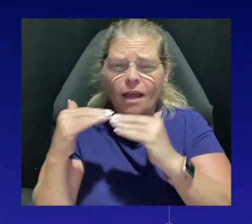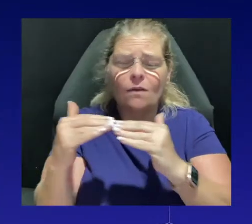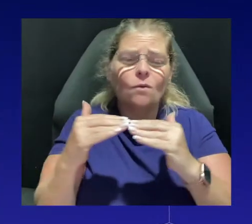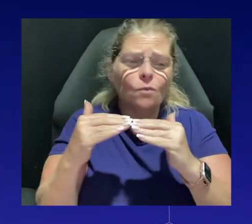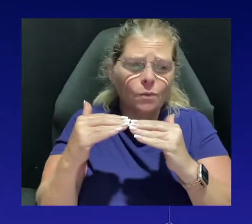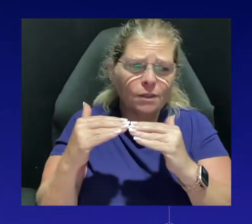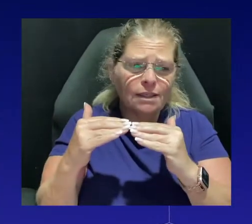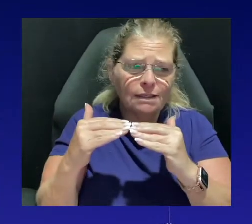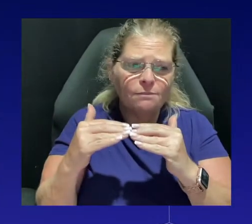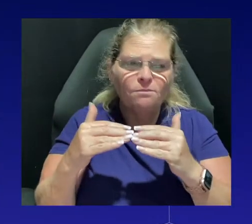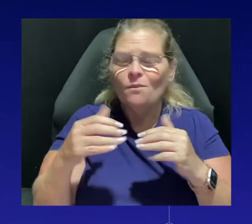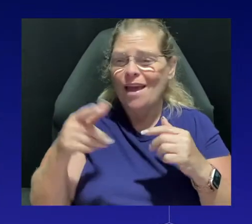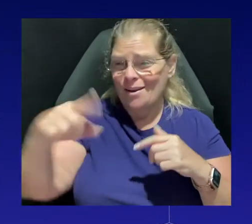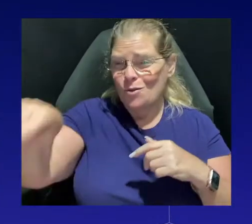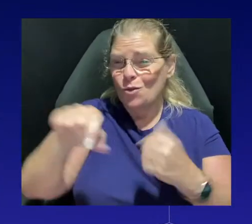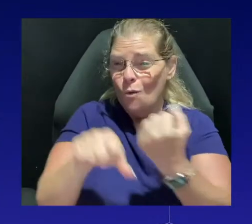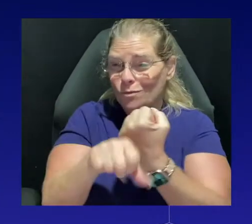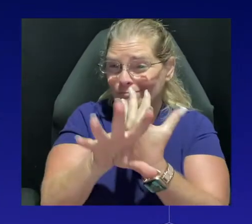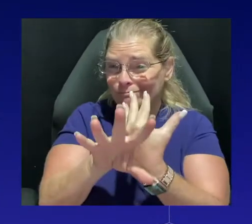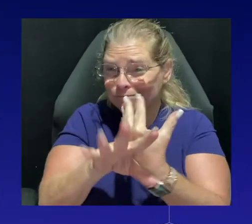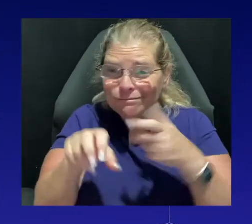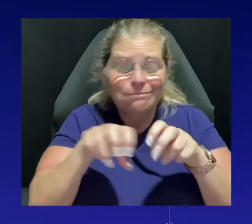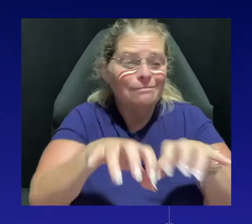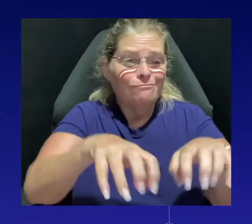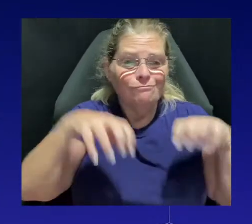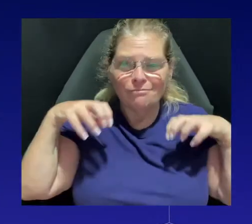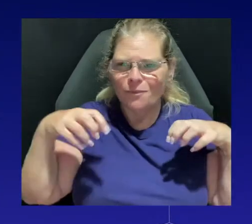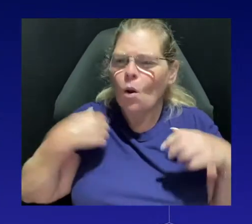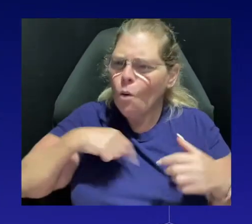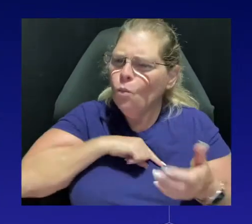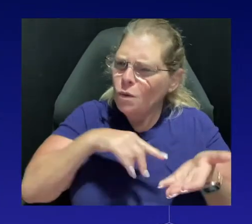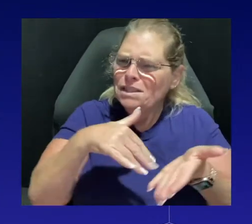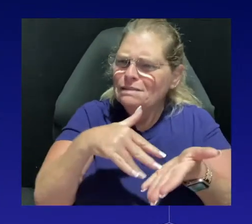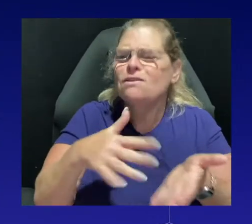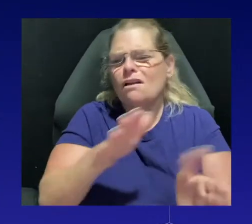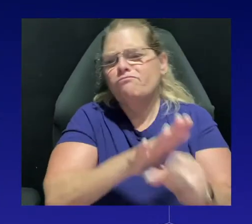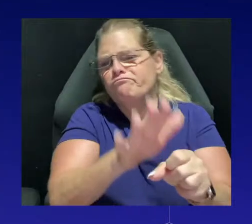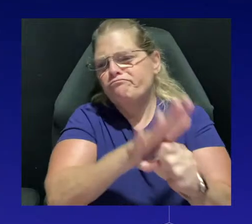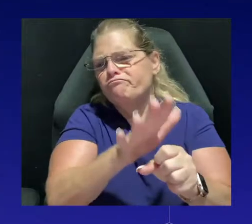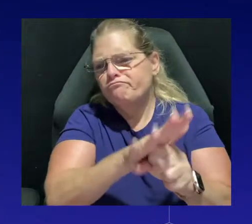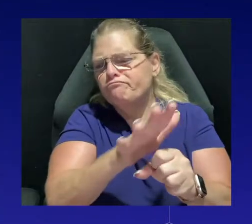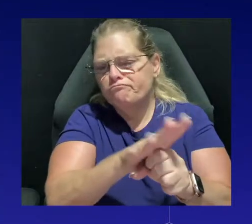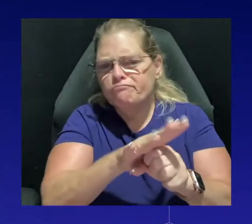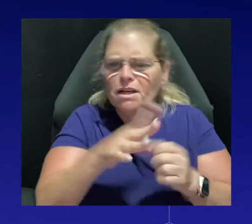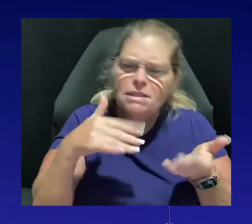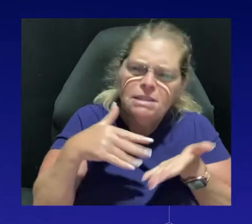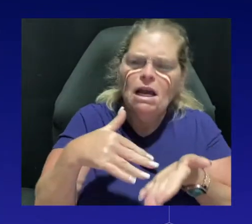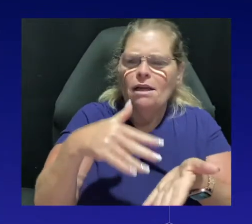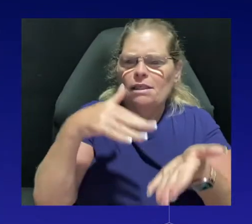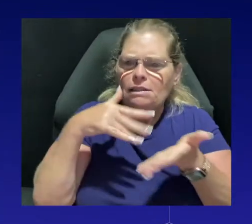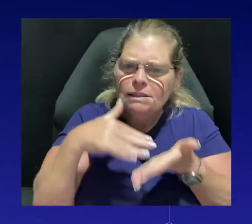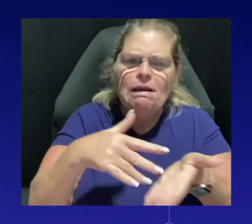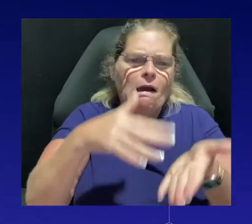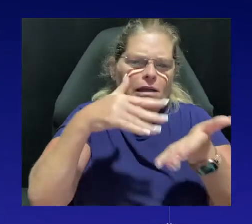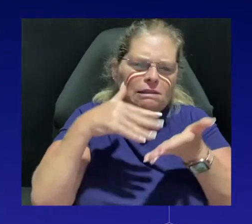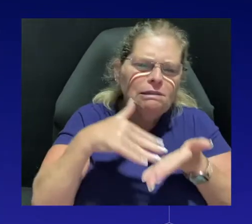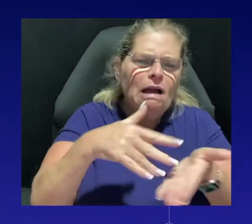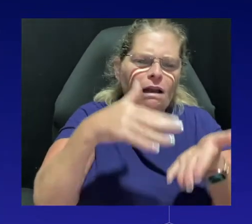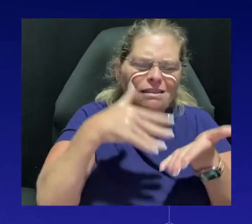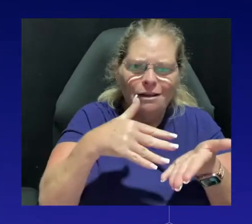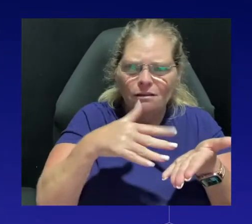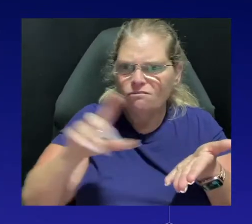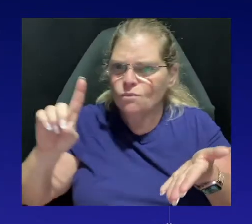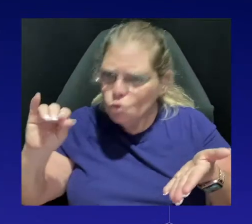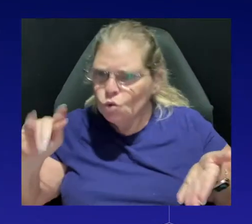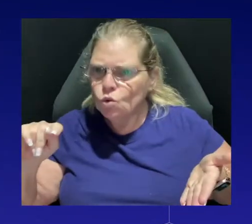live stream will say, we've studied the problem enough. Study the problem, when are we going to act? But we actually, I think,